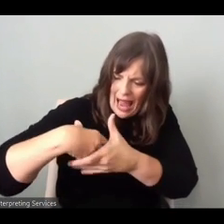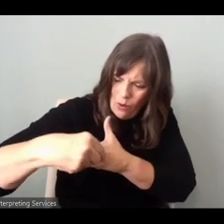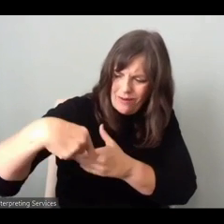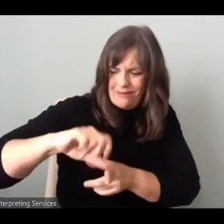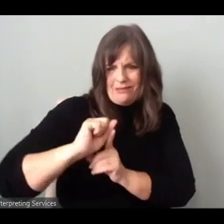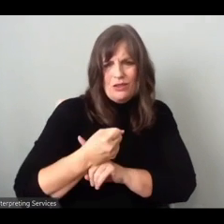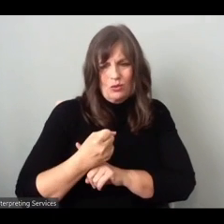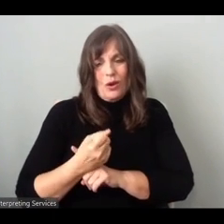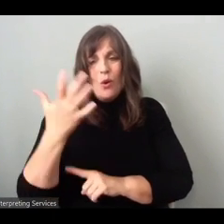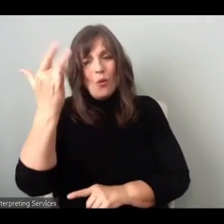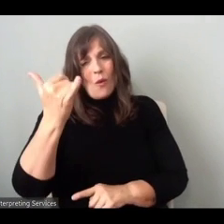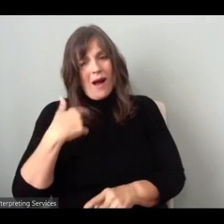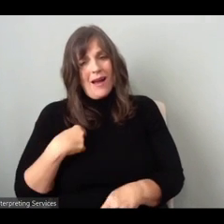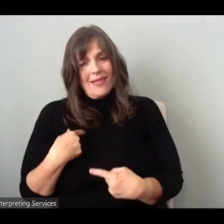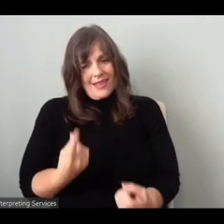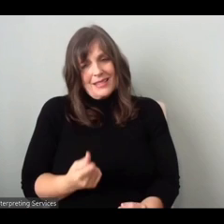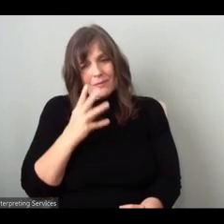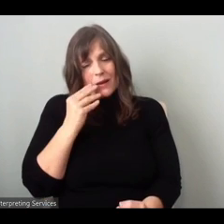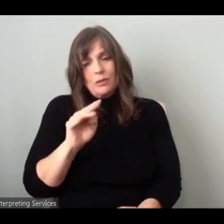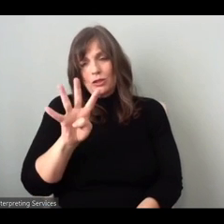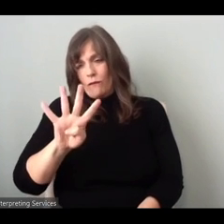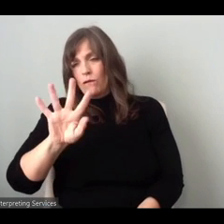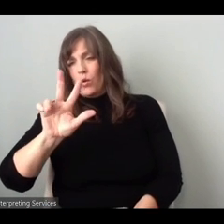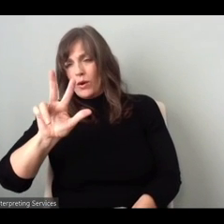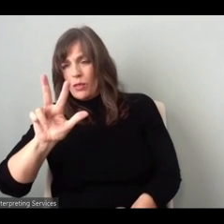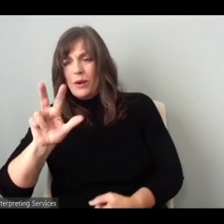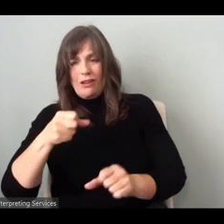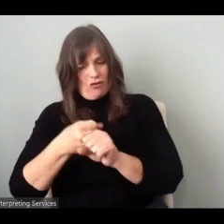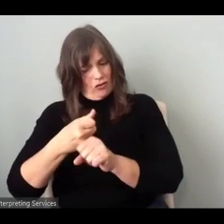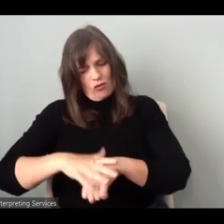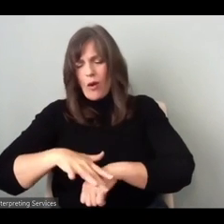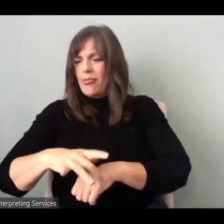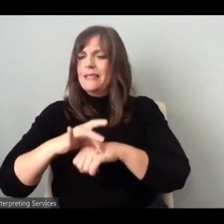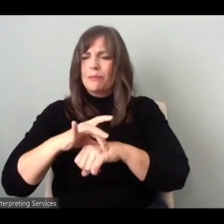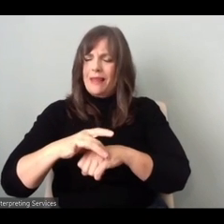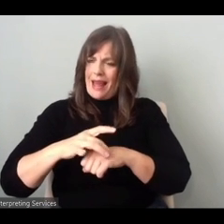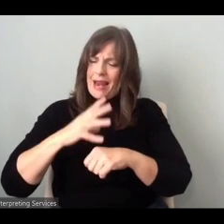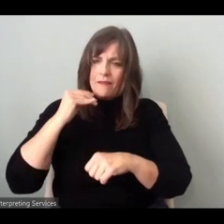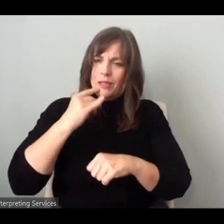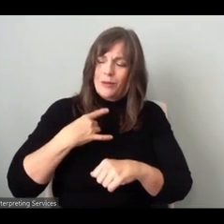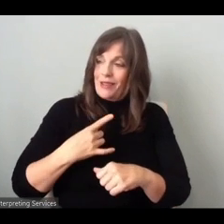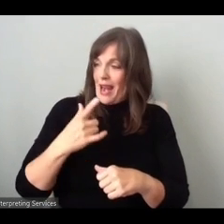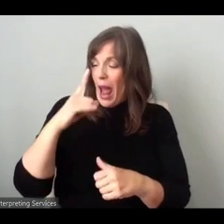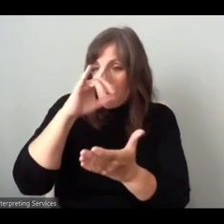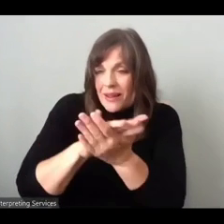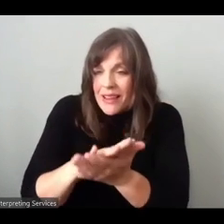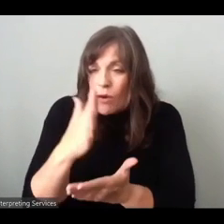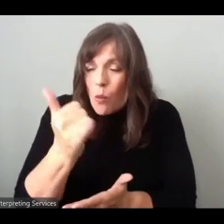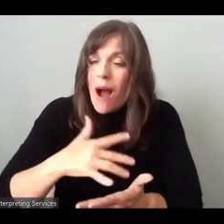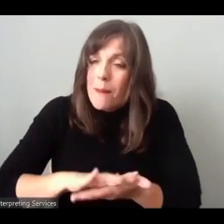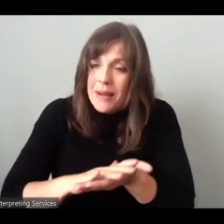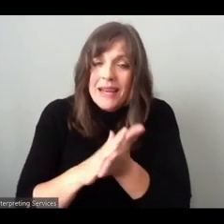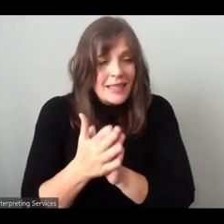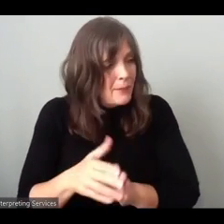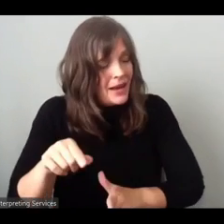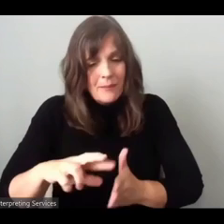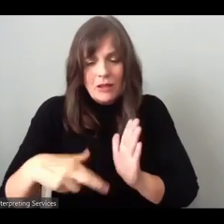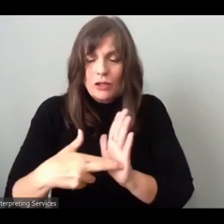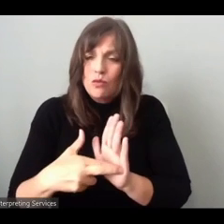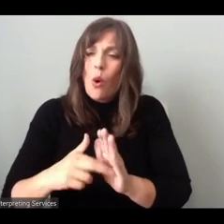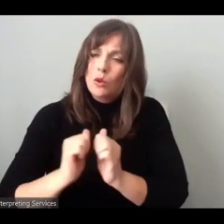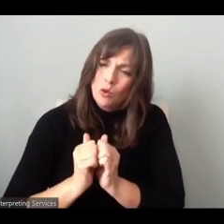experience I've had for my 43 years on this planet. And I believe it because somehow I wound up in this role for civic reconstruction of our